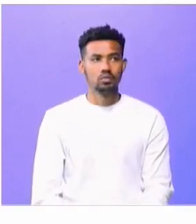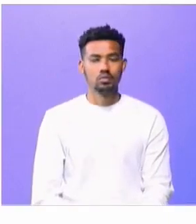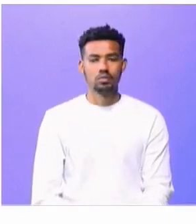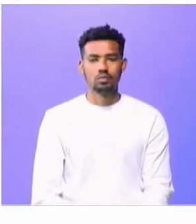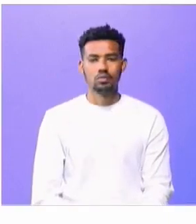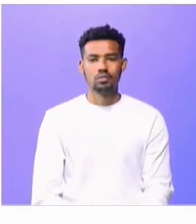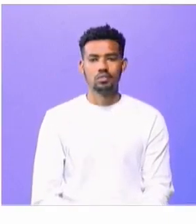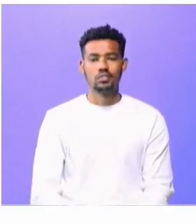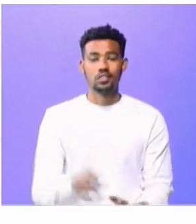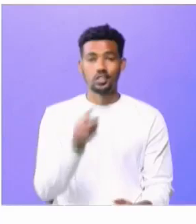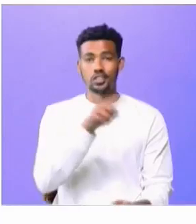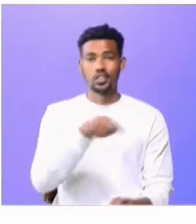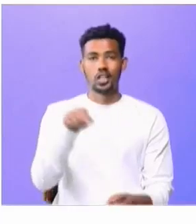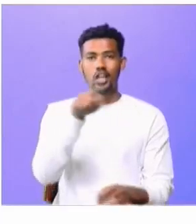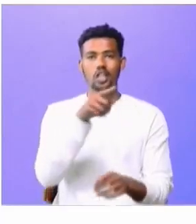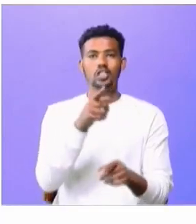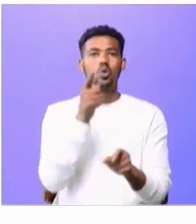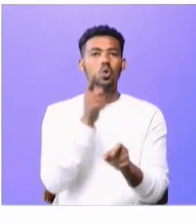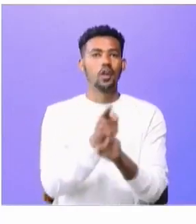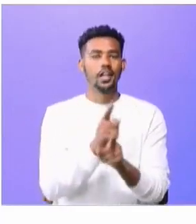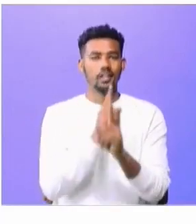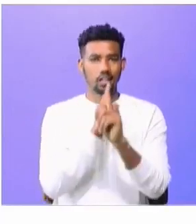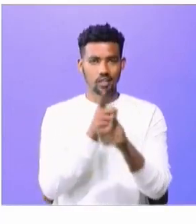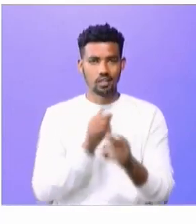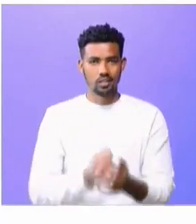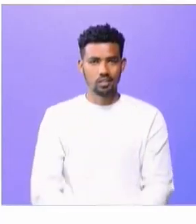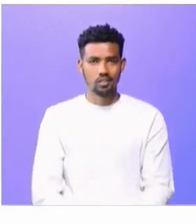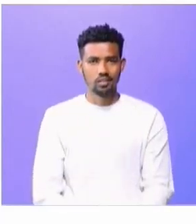the correct answer.